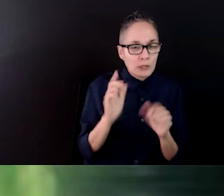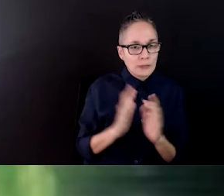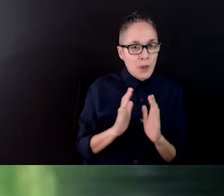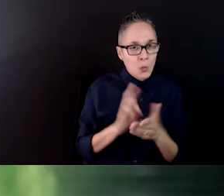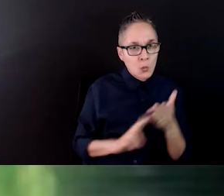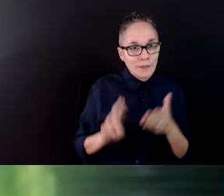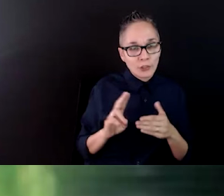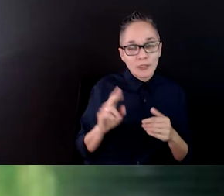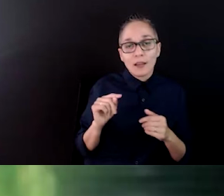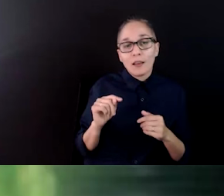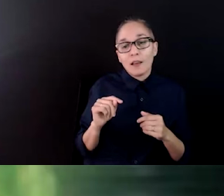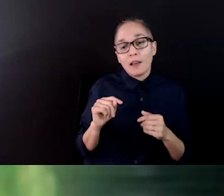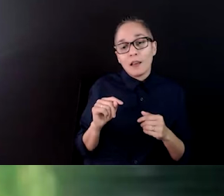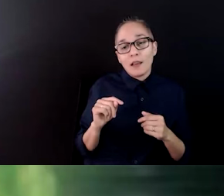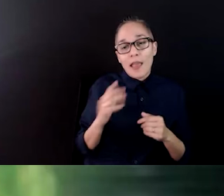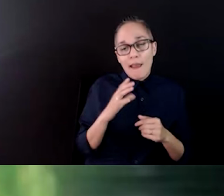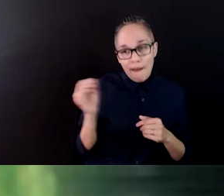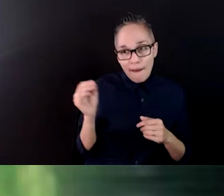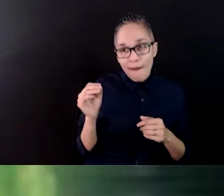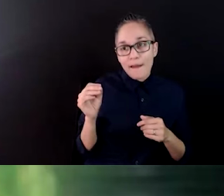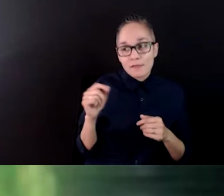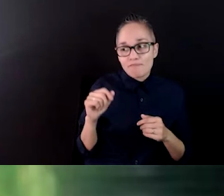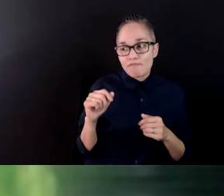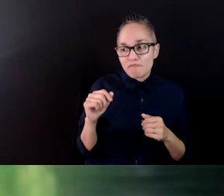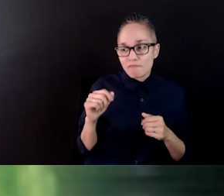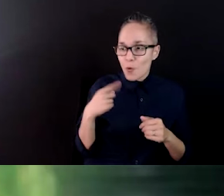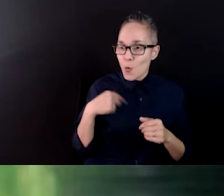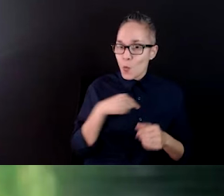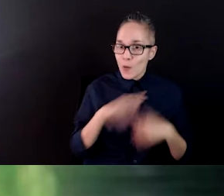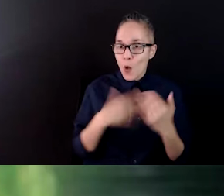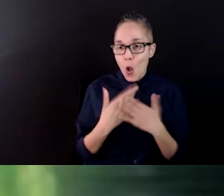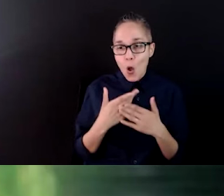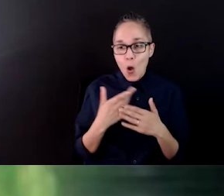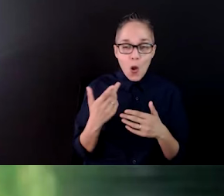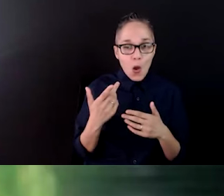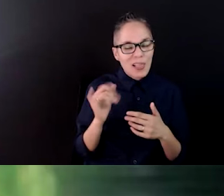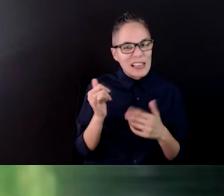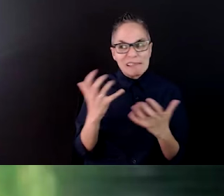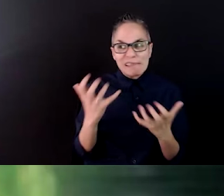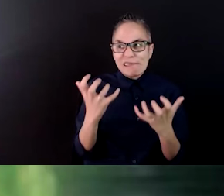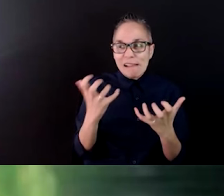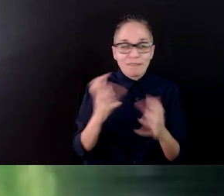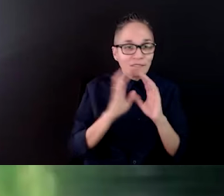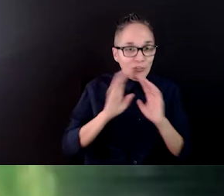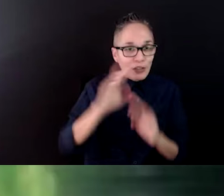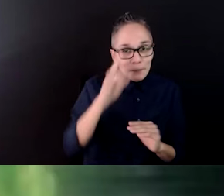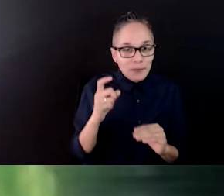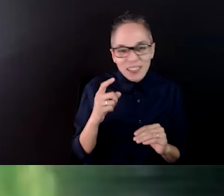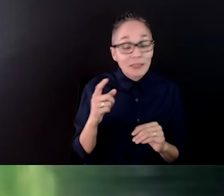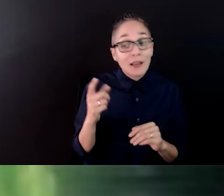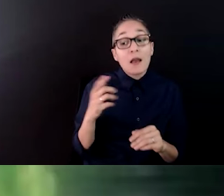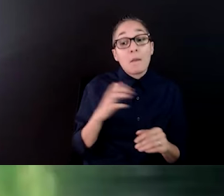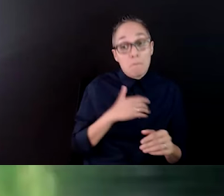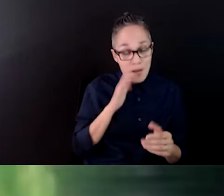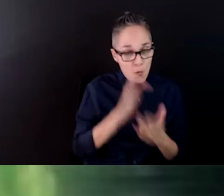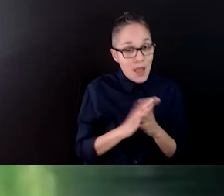university, you know, and we were all just like, we pull our hair out at the same time. My wife would remind